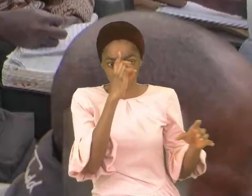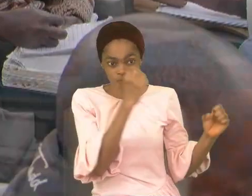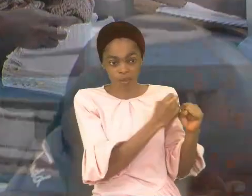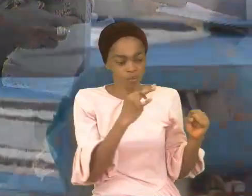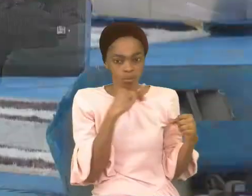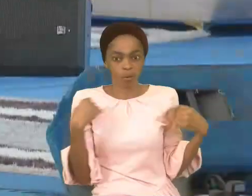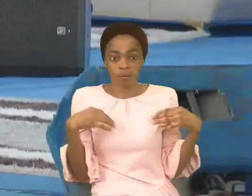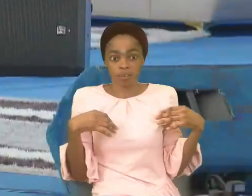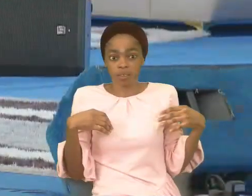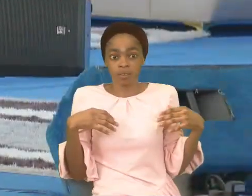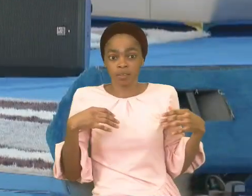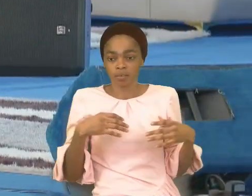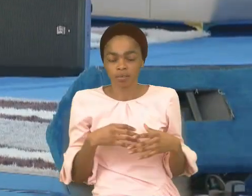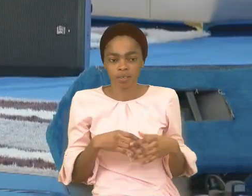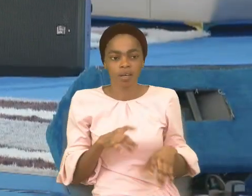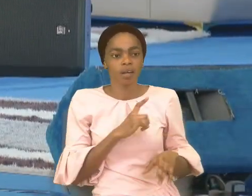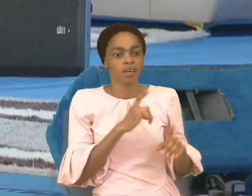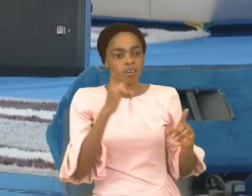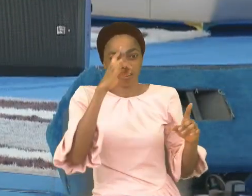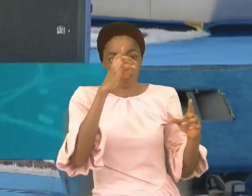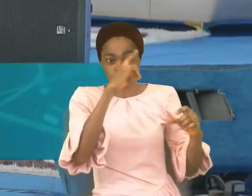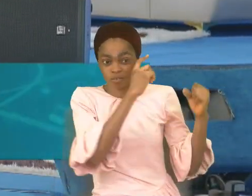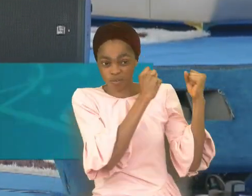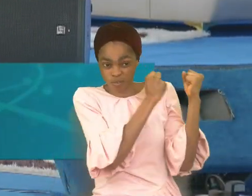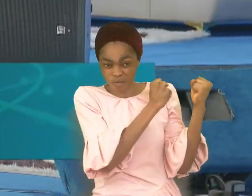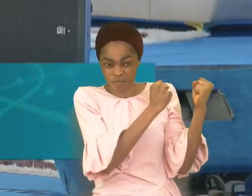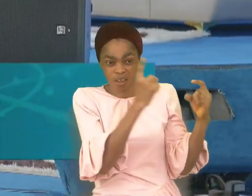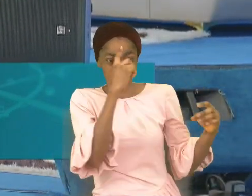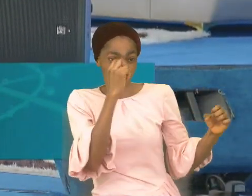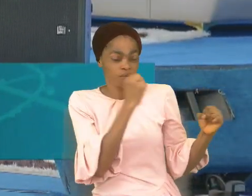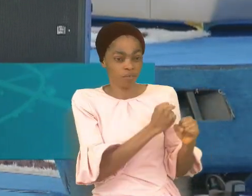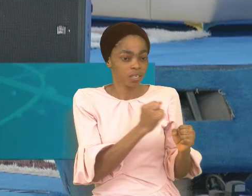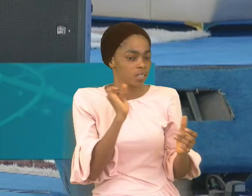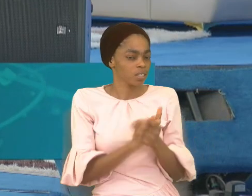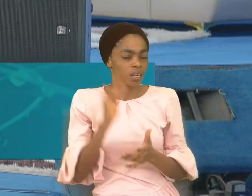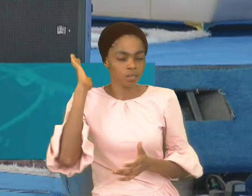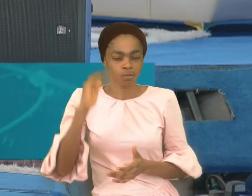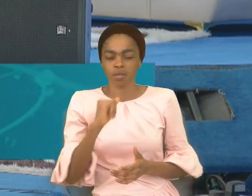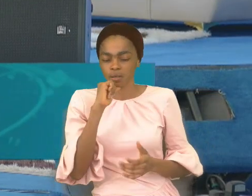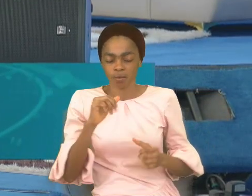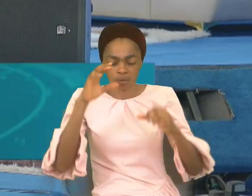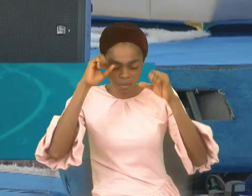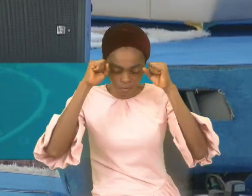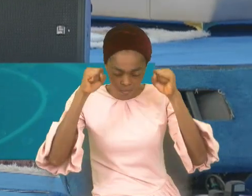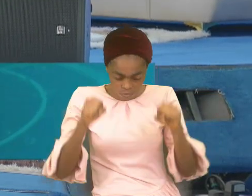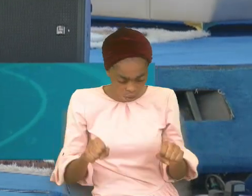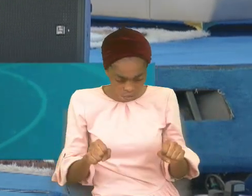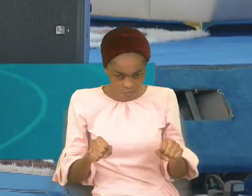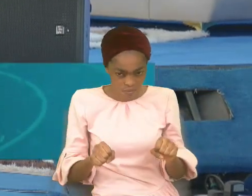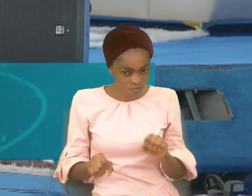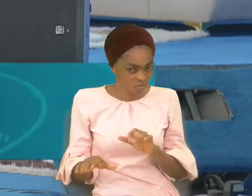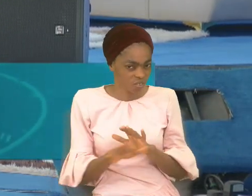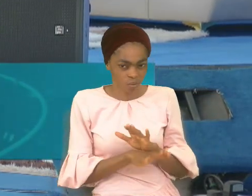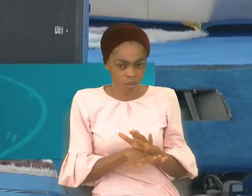not bend under fury. Under fury. There